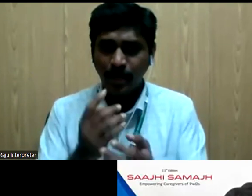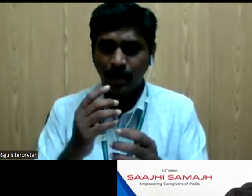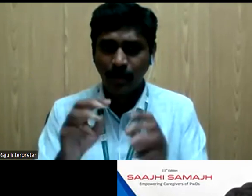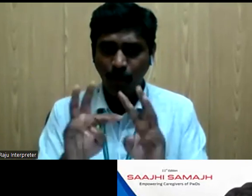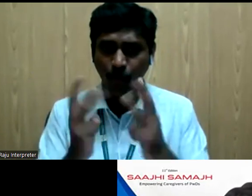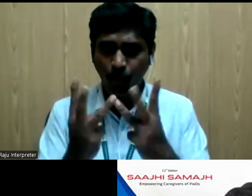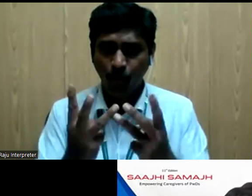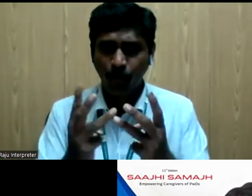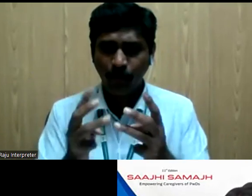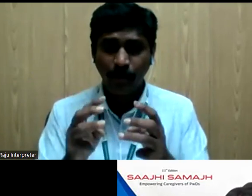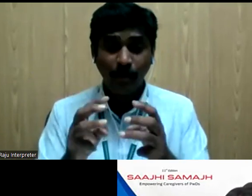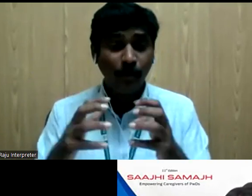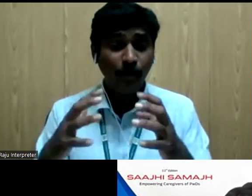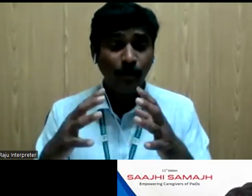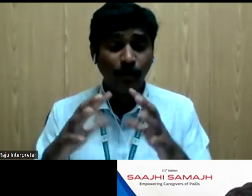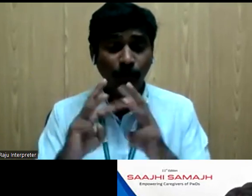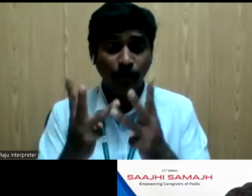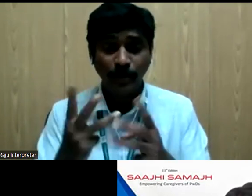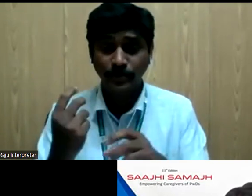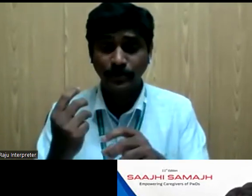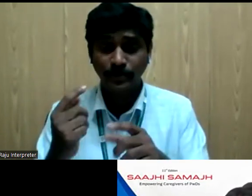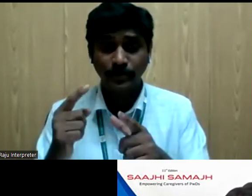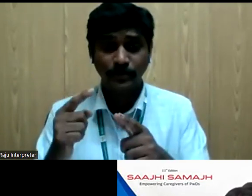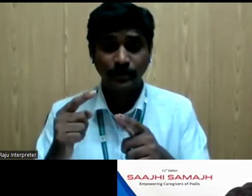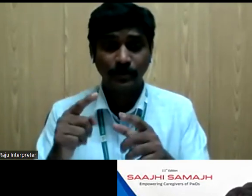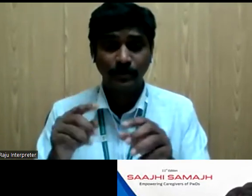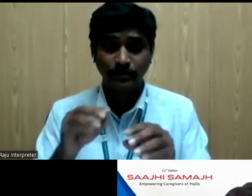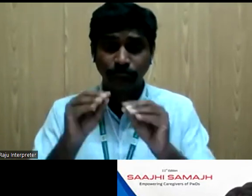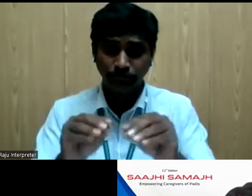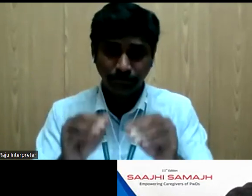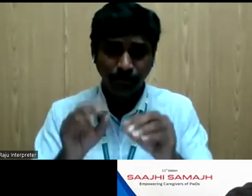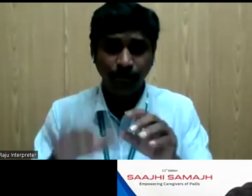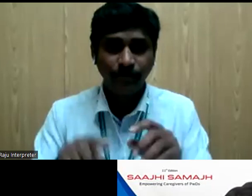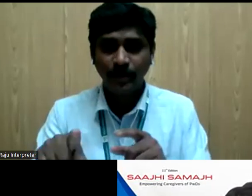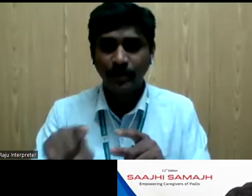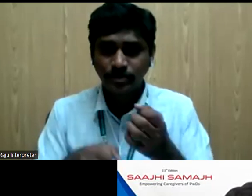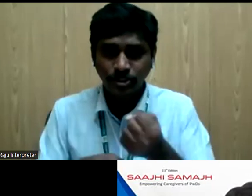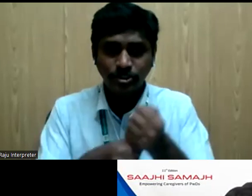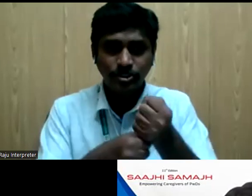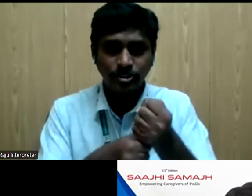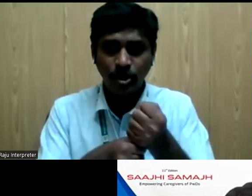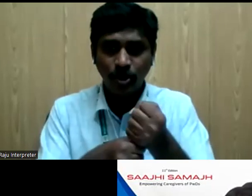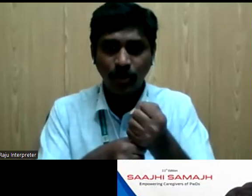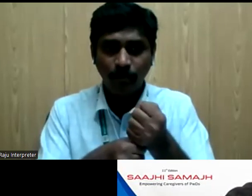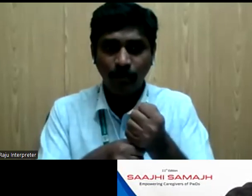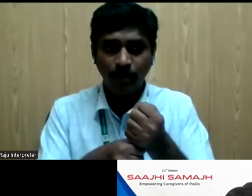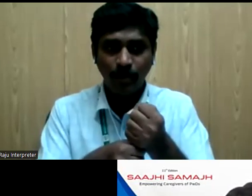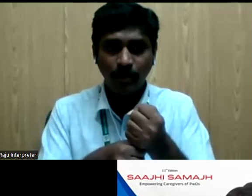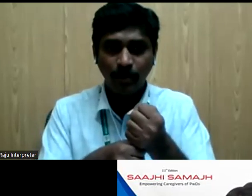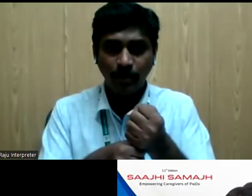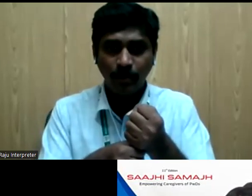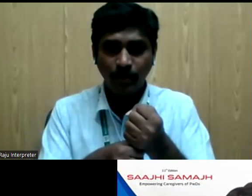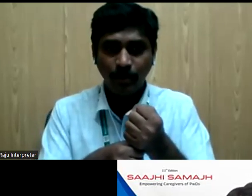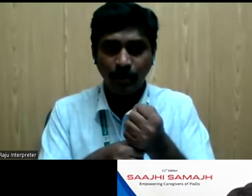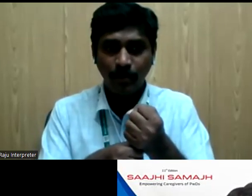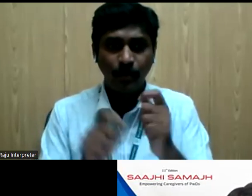these assistive devices, and then with the support of the rehabilitative technology, we are making